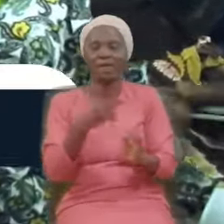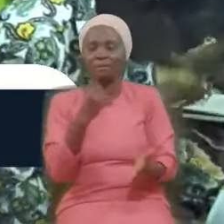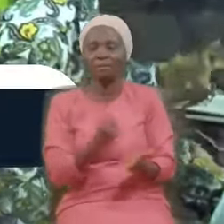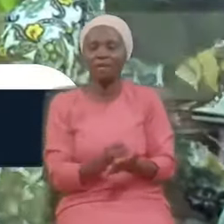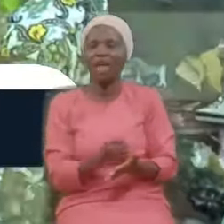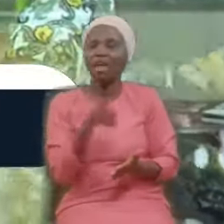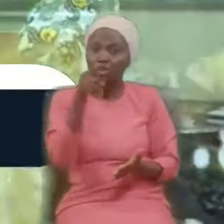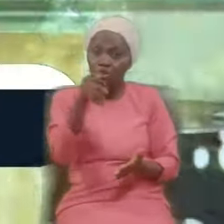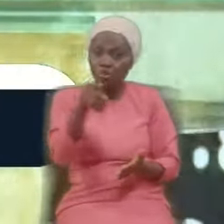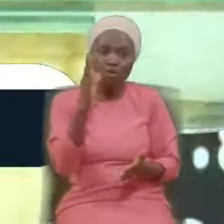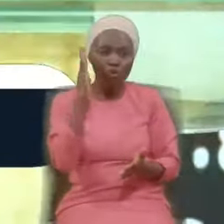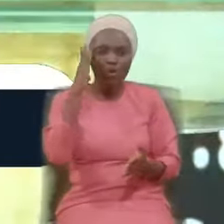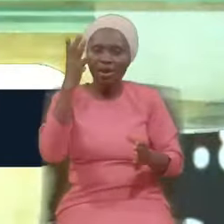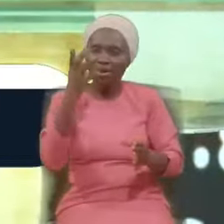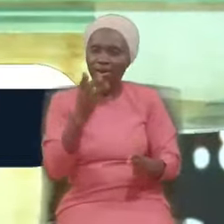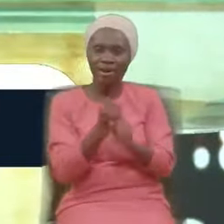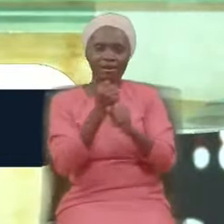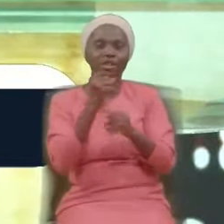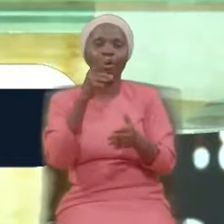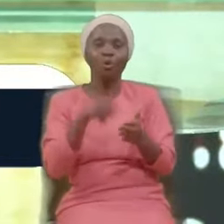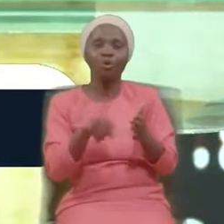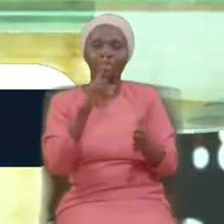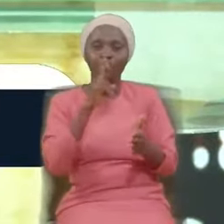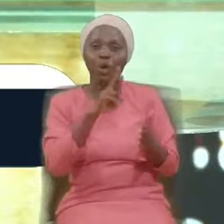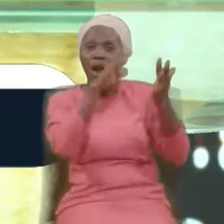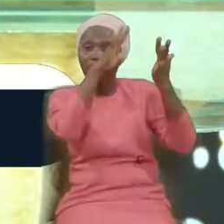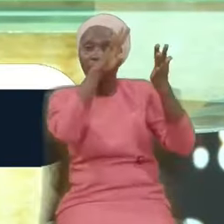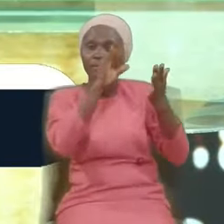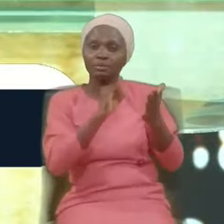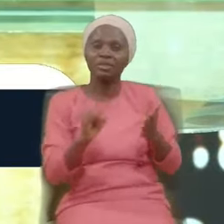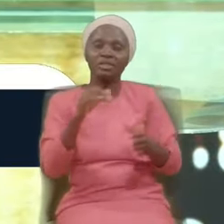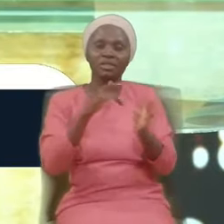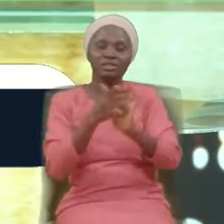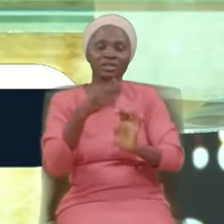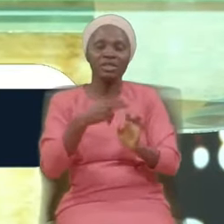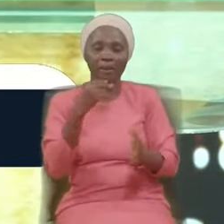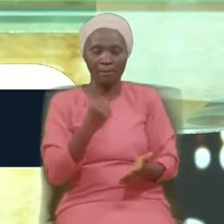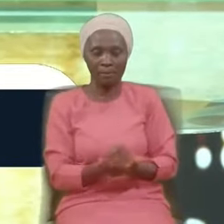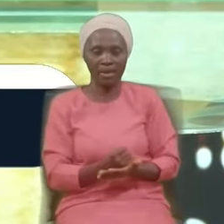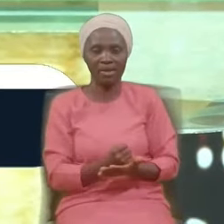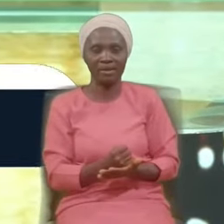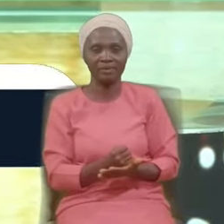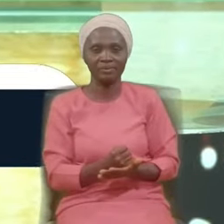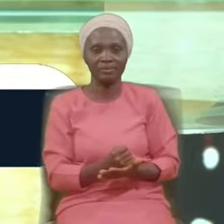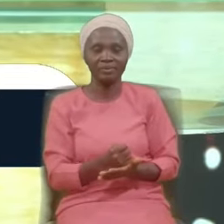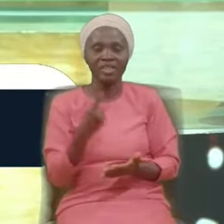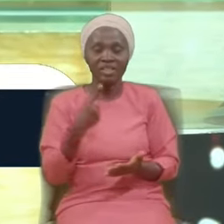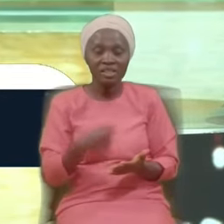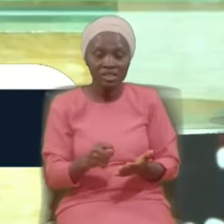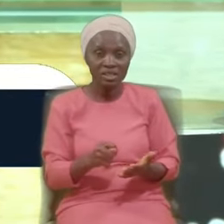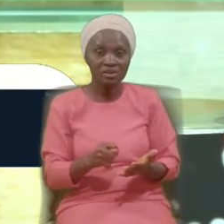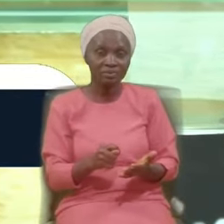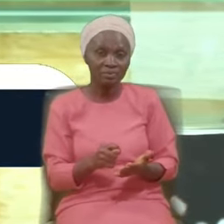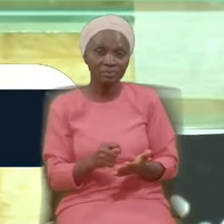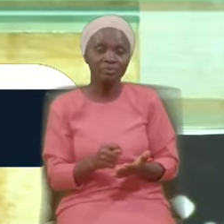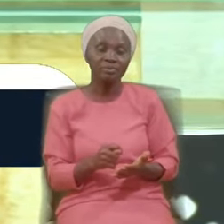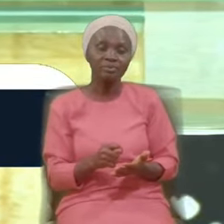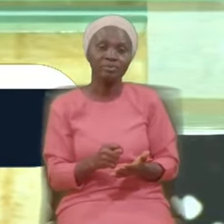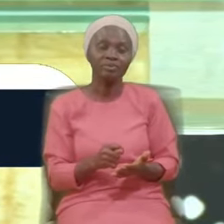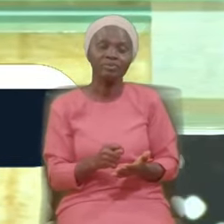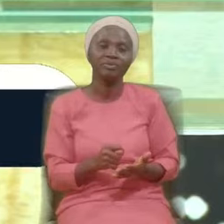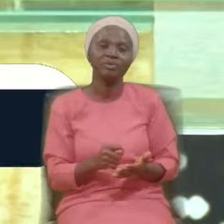expecting. The pursuit of total recovery